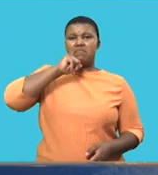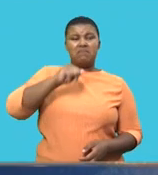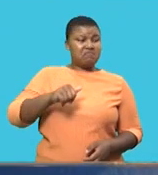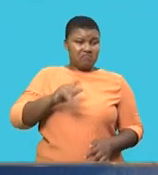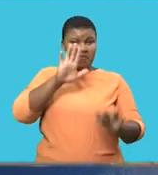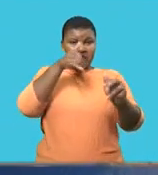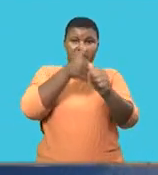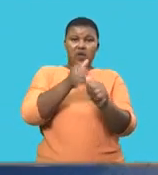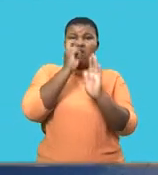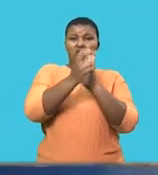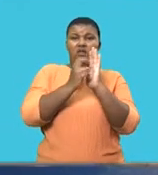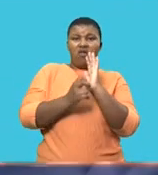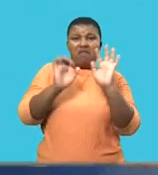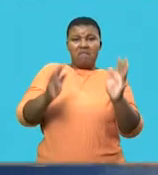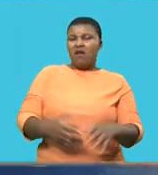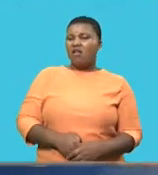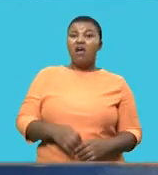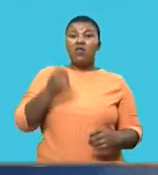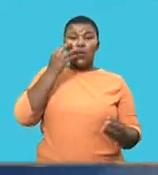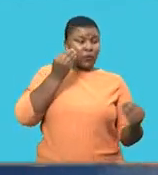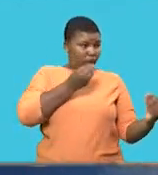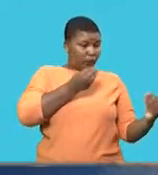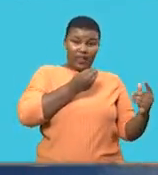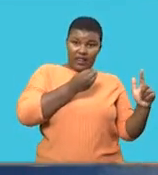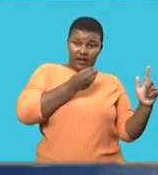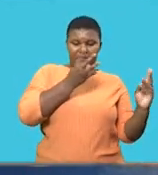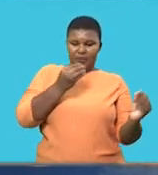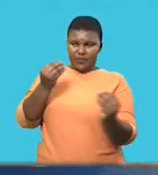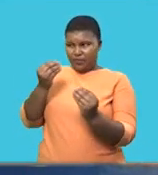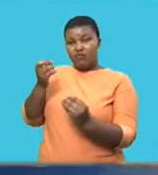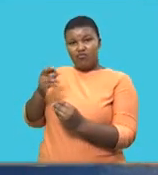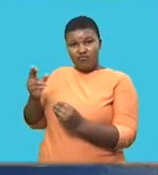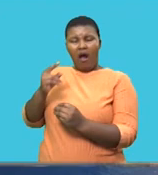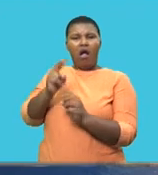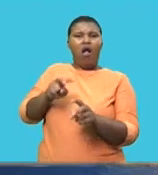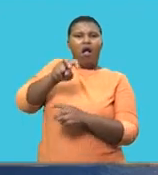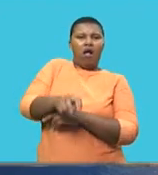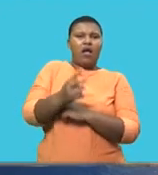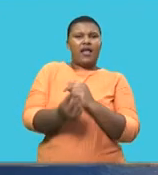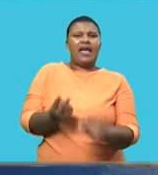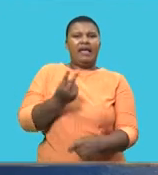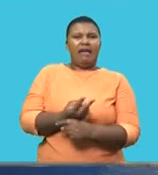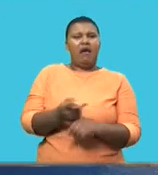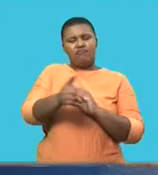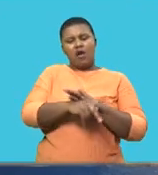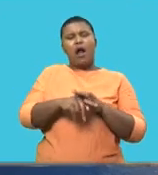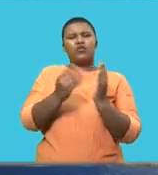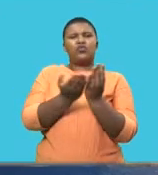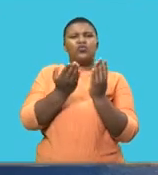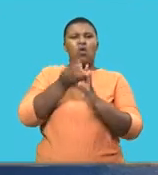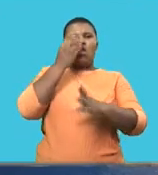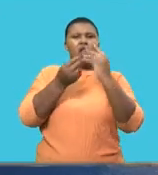laws of the road, which is look left, look right, those simple things that we were taught at primary school. They're still not doing that, and they're